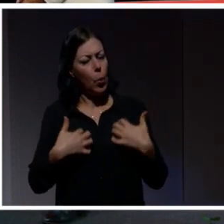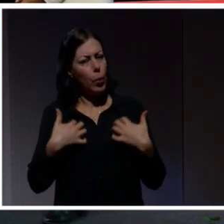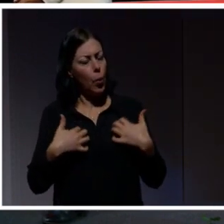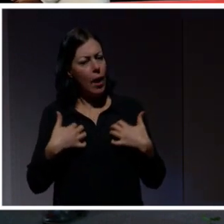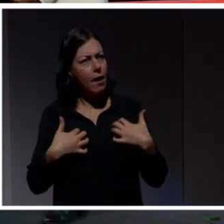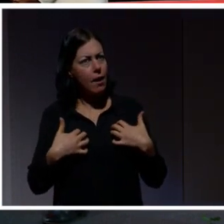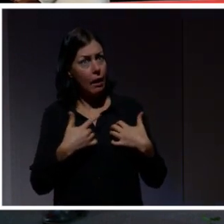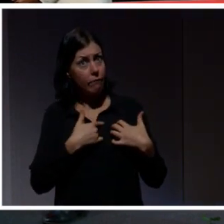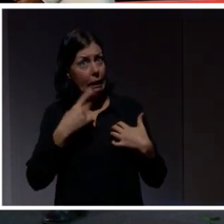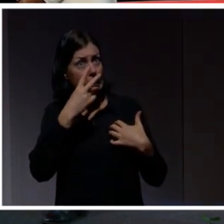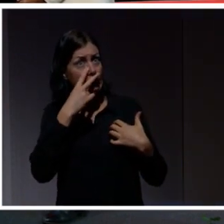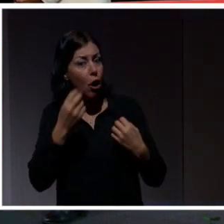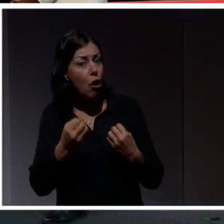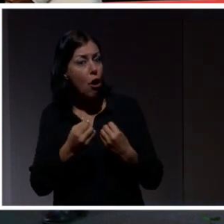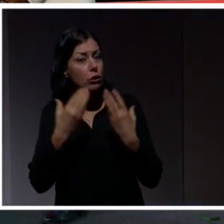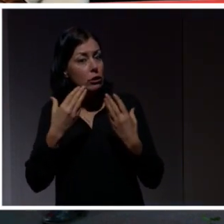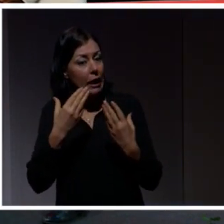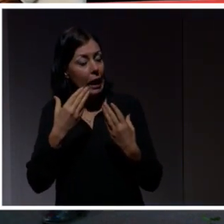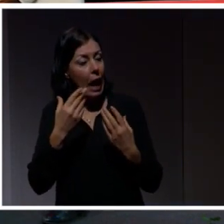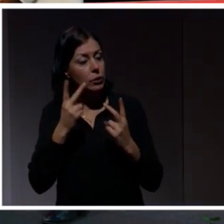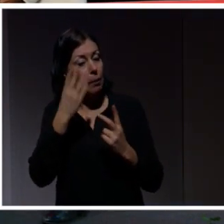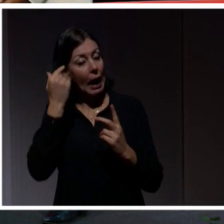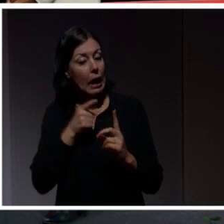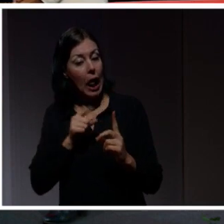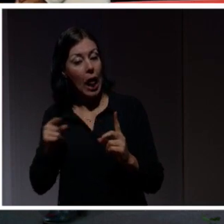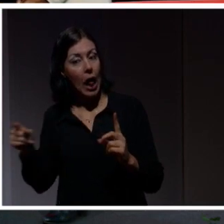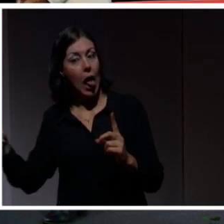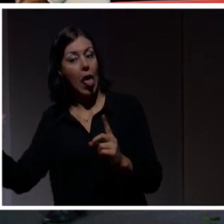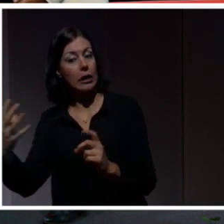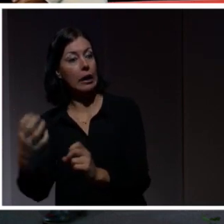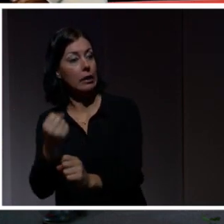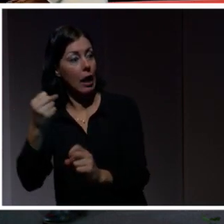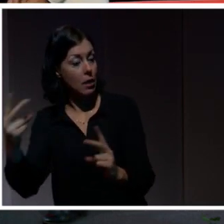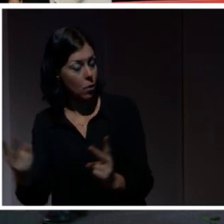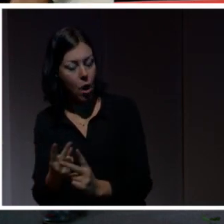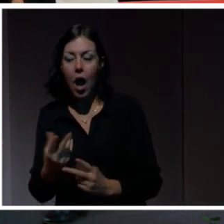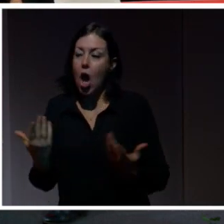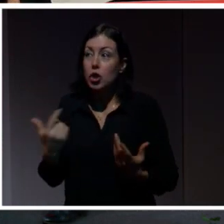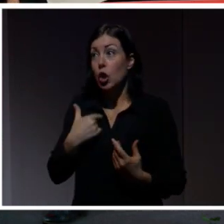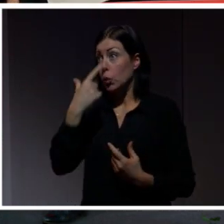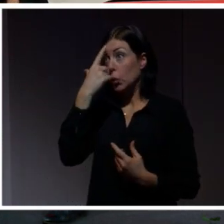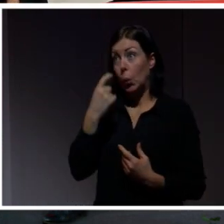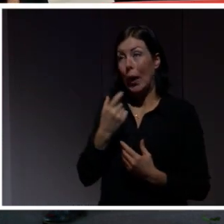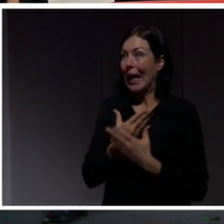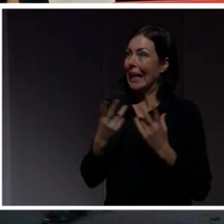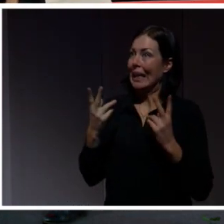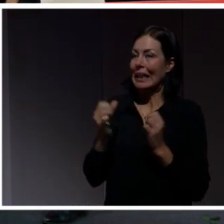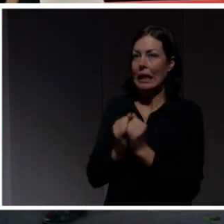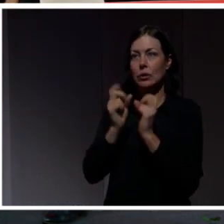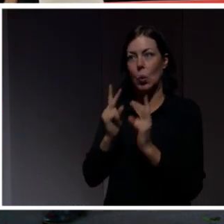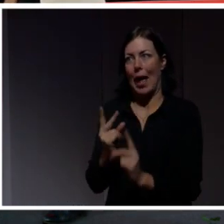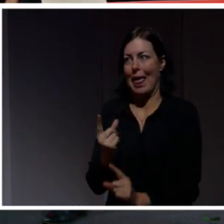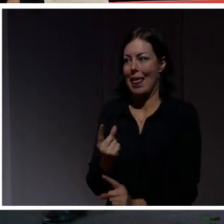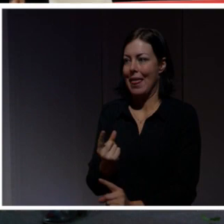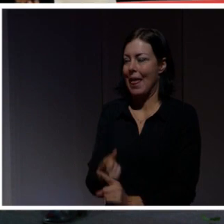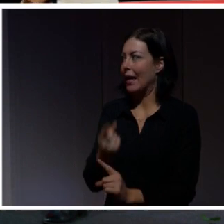looking for solutions that could work around that? No, I don't think so. I mean, I don't think anything is as easy as, well, if you take this, this will solve